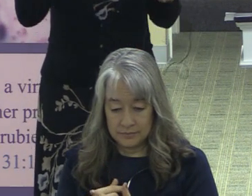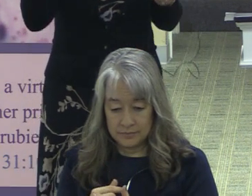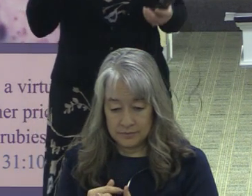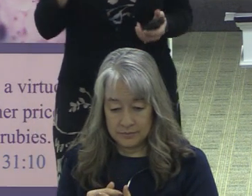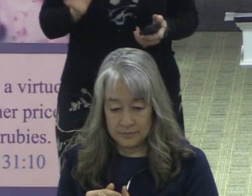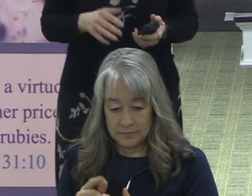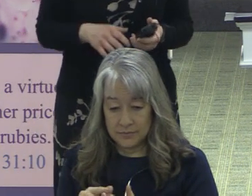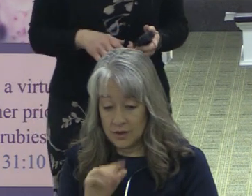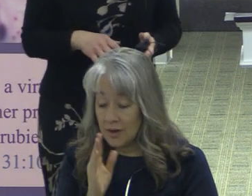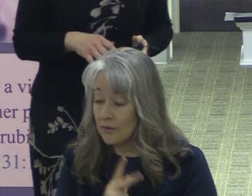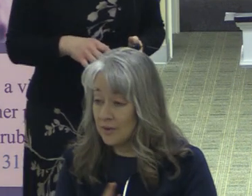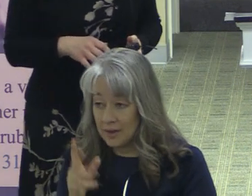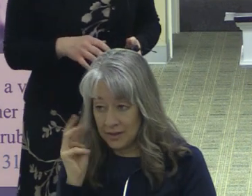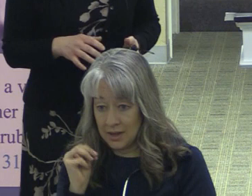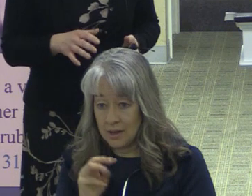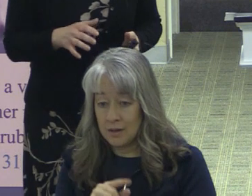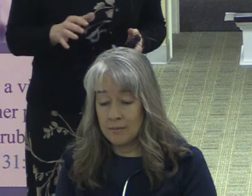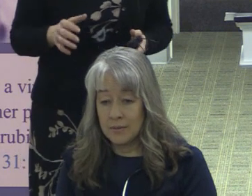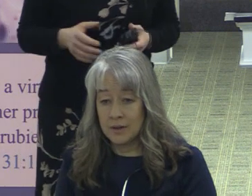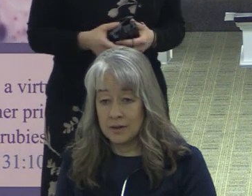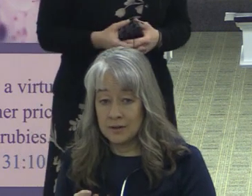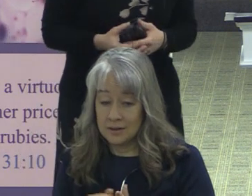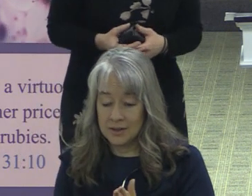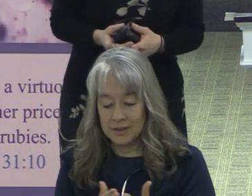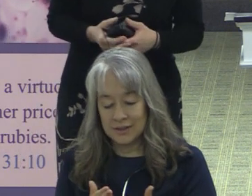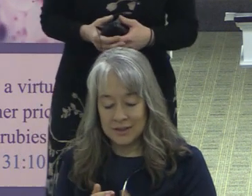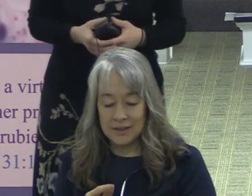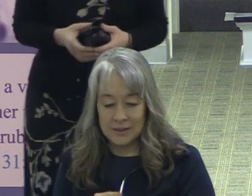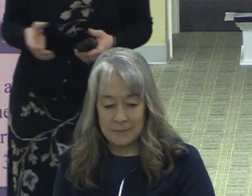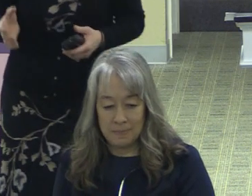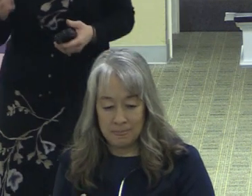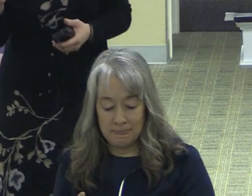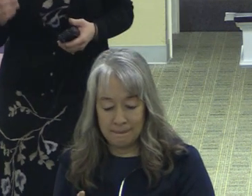to never fail him, but again,